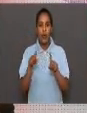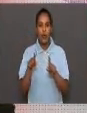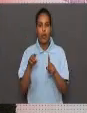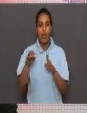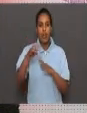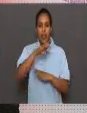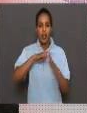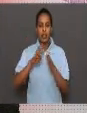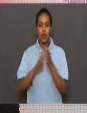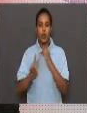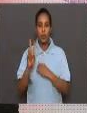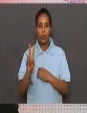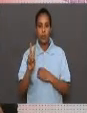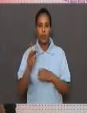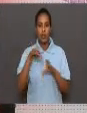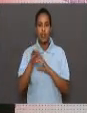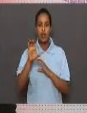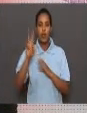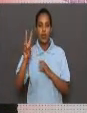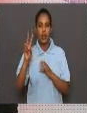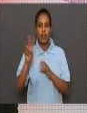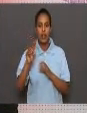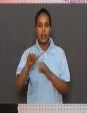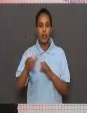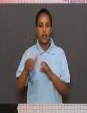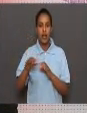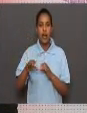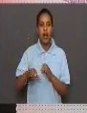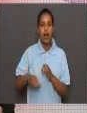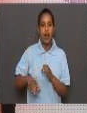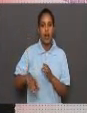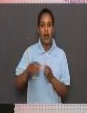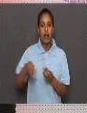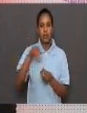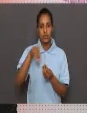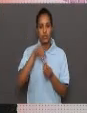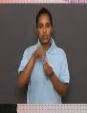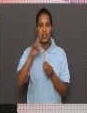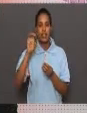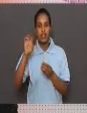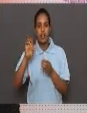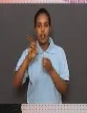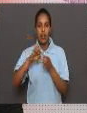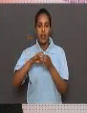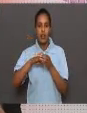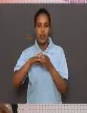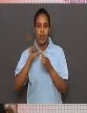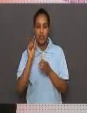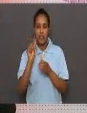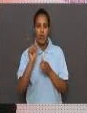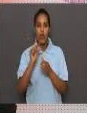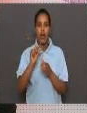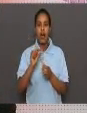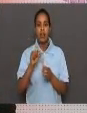While an electron pair in a covalent resonance hybrid is delocalized over a